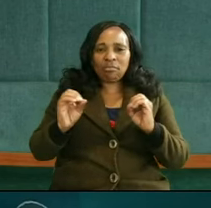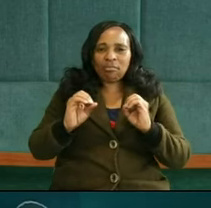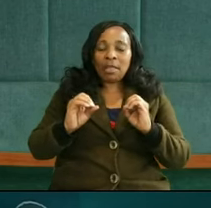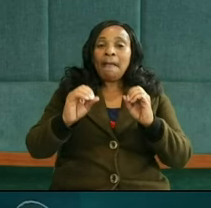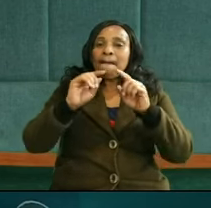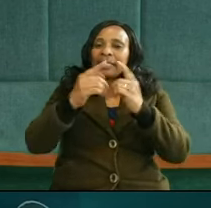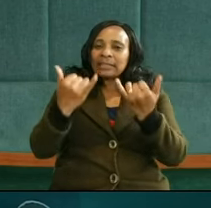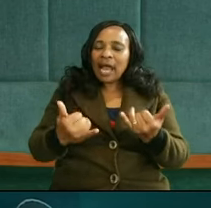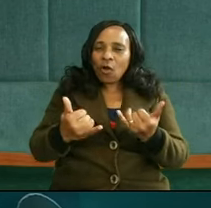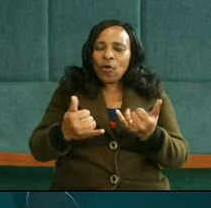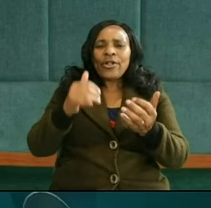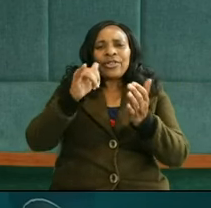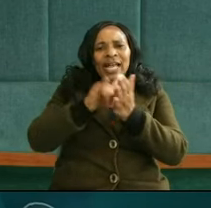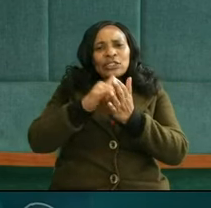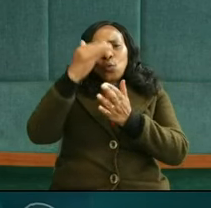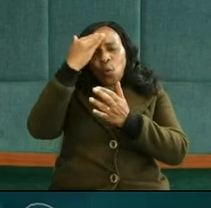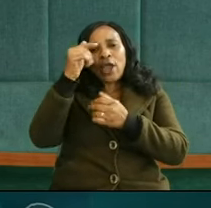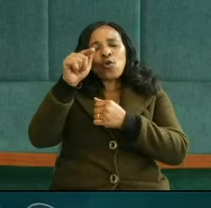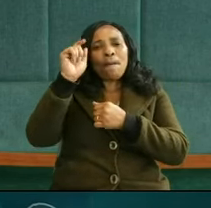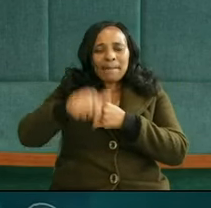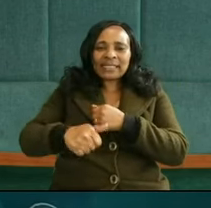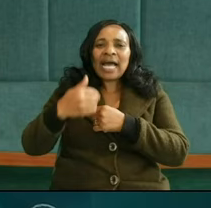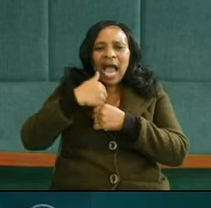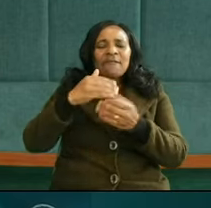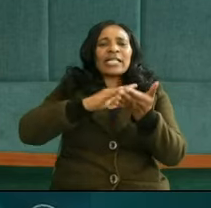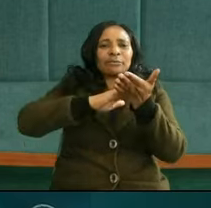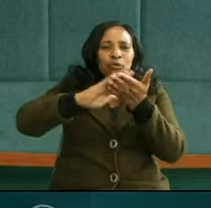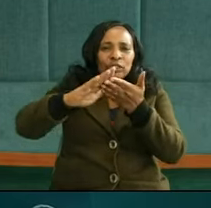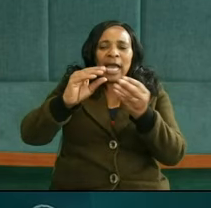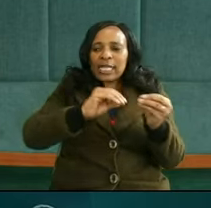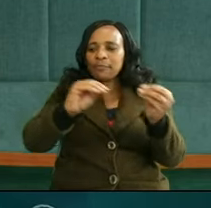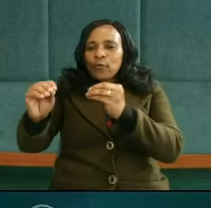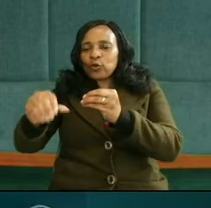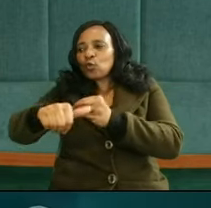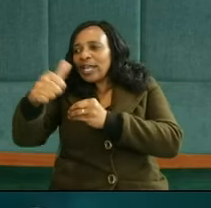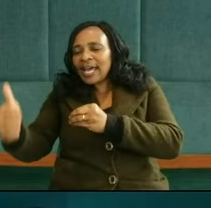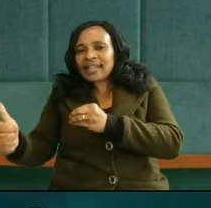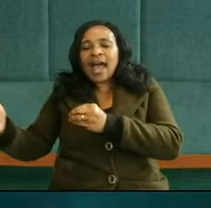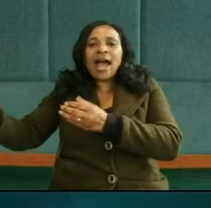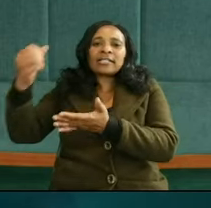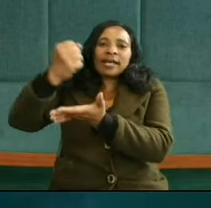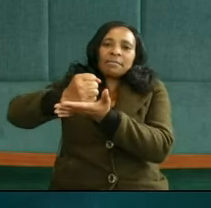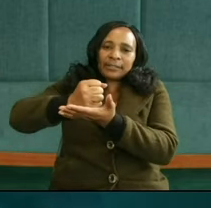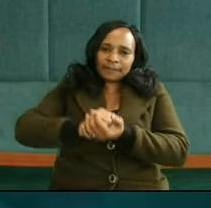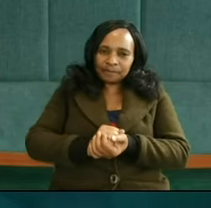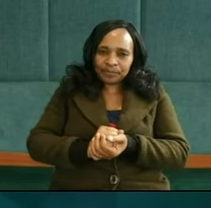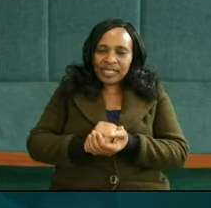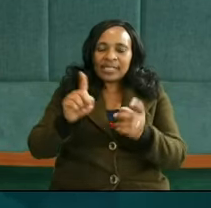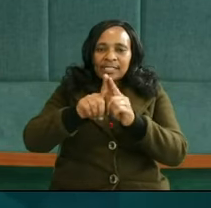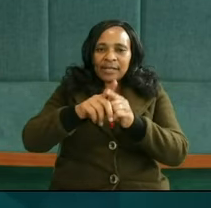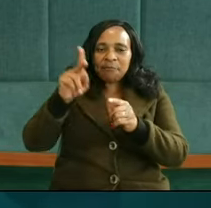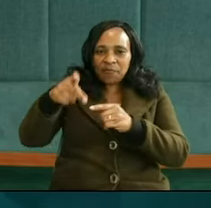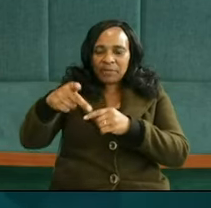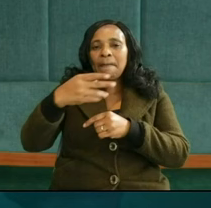simply reason enough to have us move to the next mission assignment. So Philip has to move. And